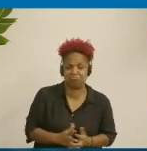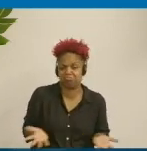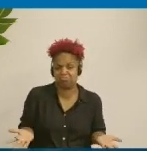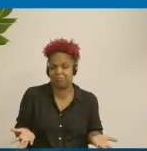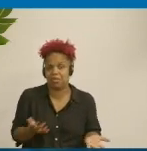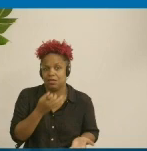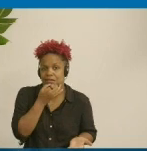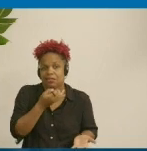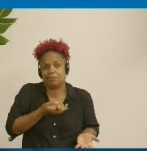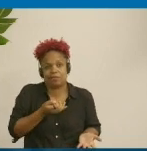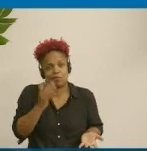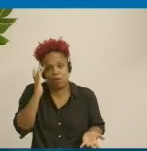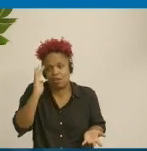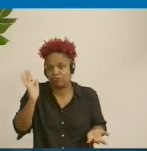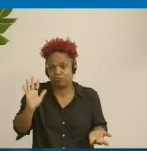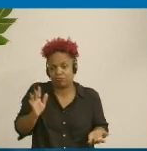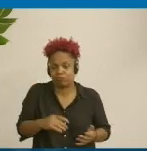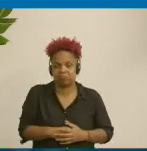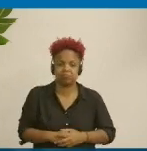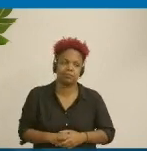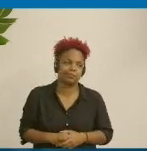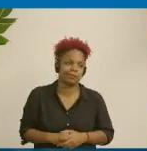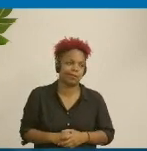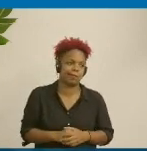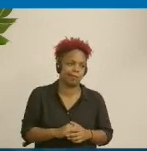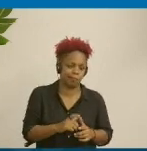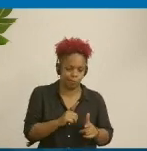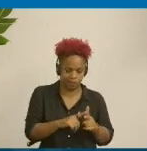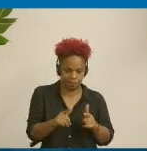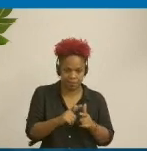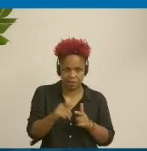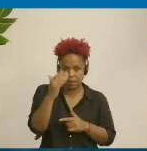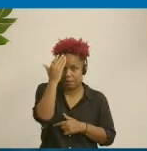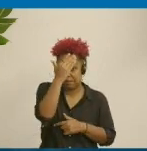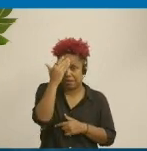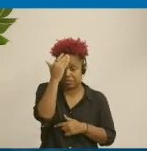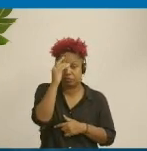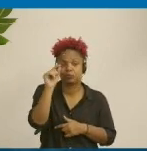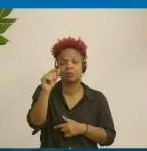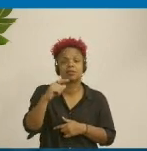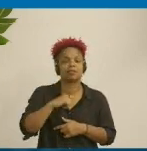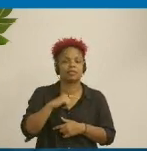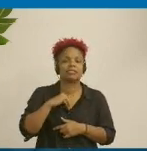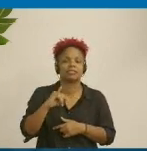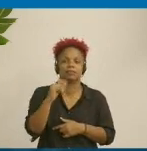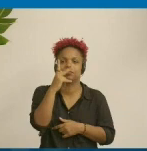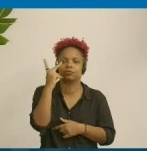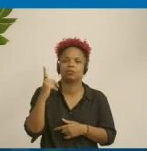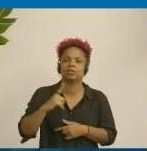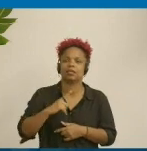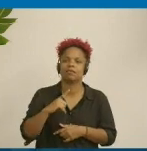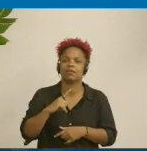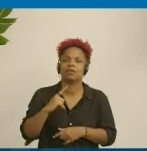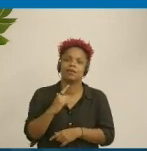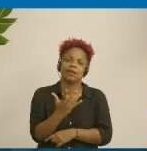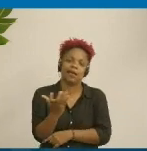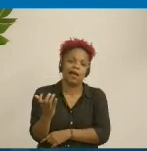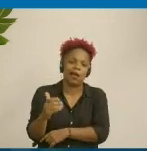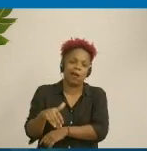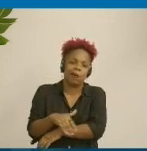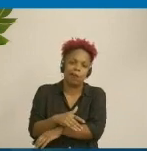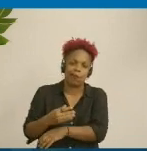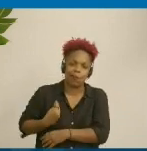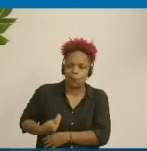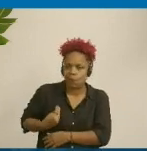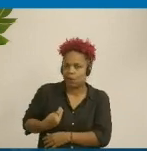the problem in Mexico is that homeless people are not part of the policies. So we